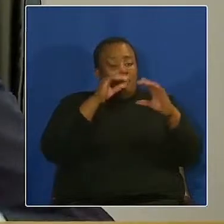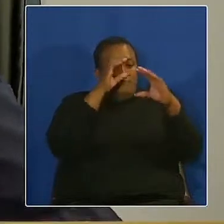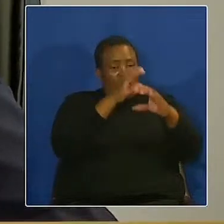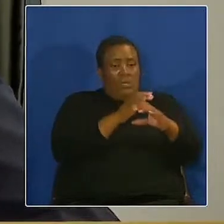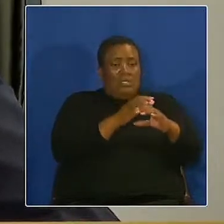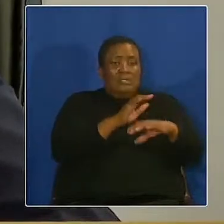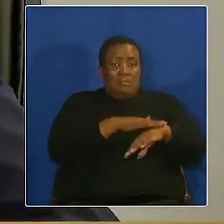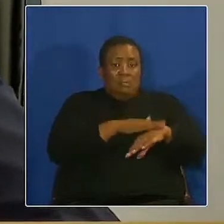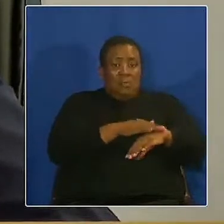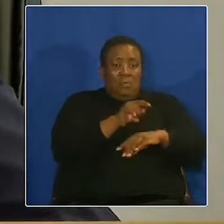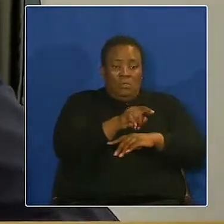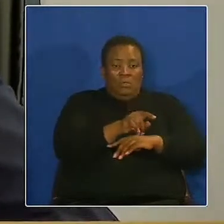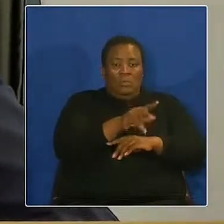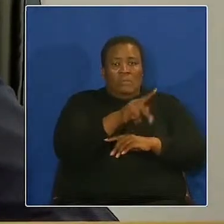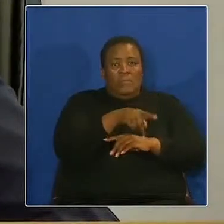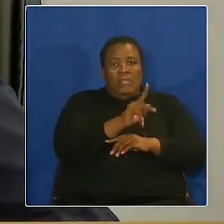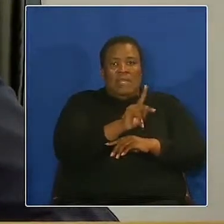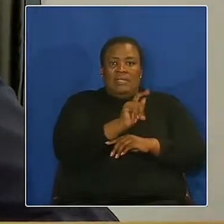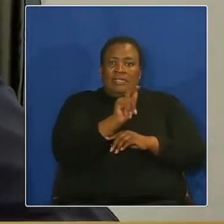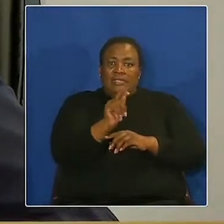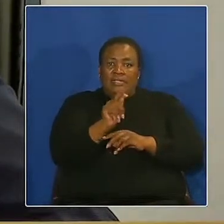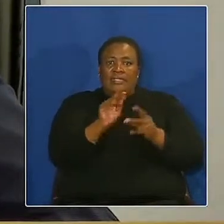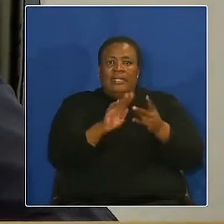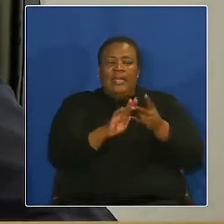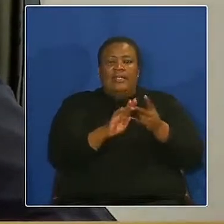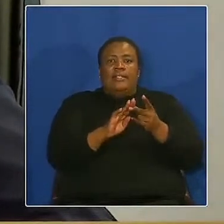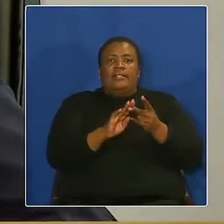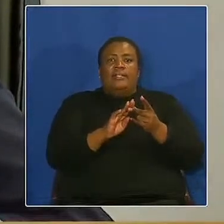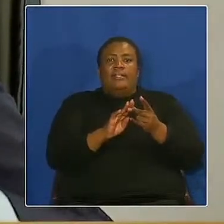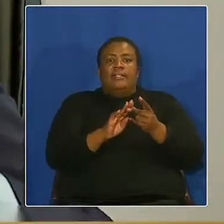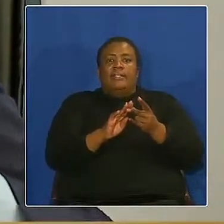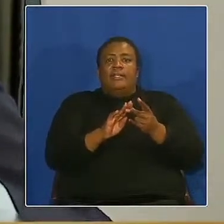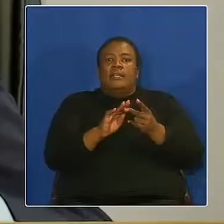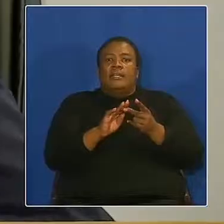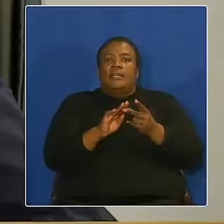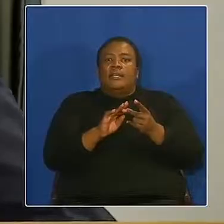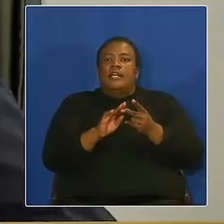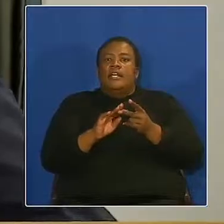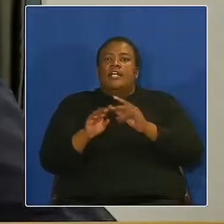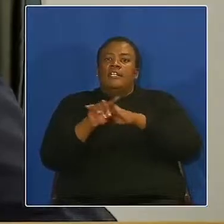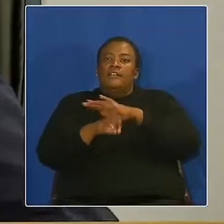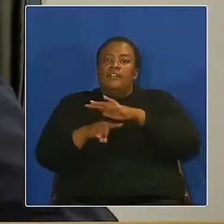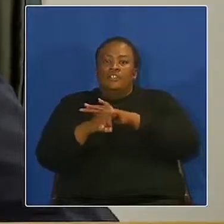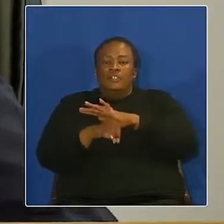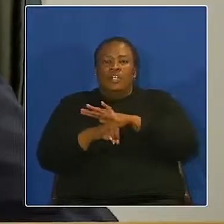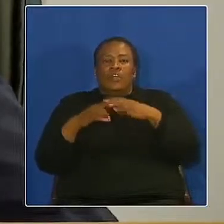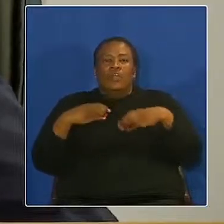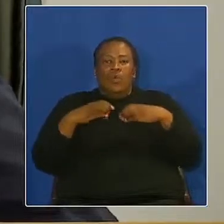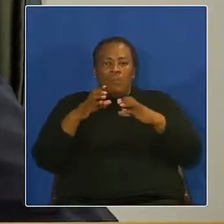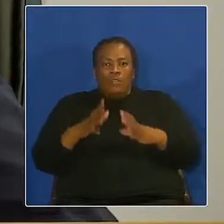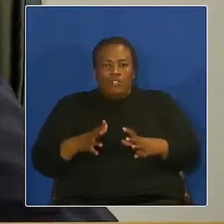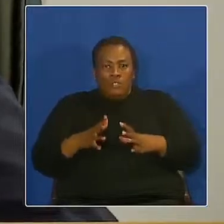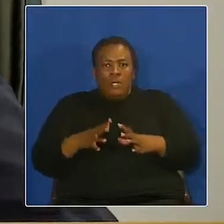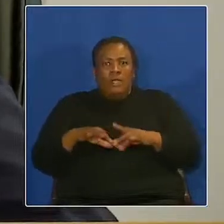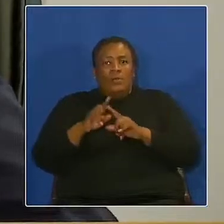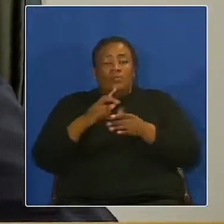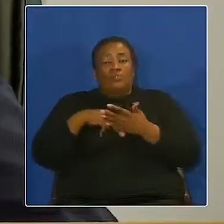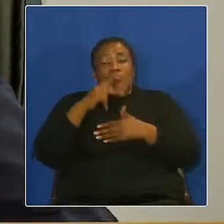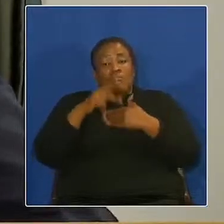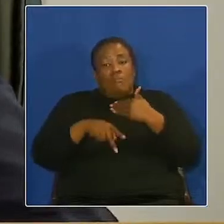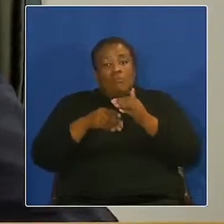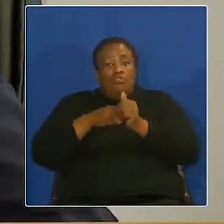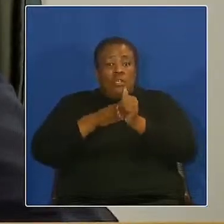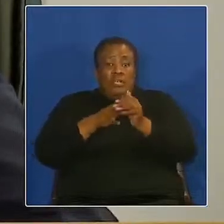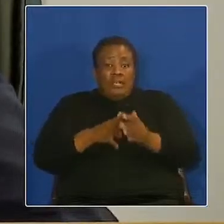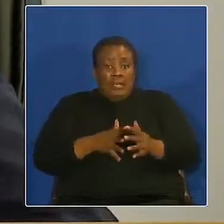PKTT, the Divisional Commission of Crime Intelligence, who happens to be the project leader also of the